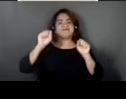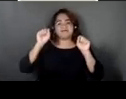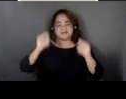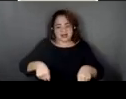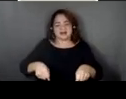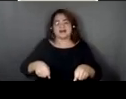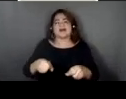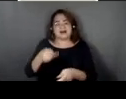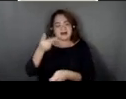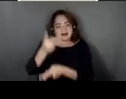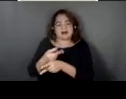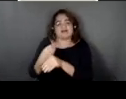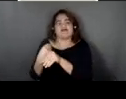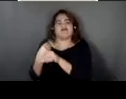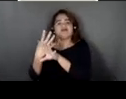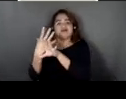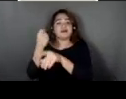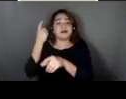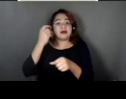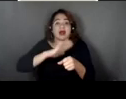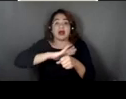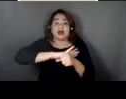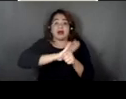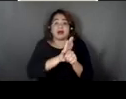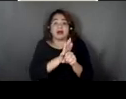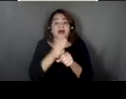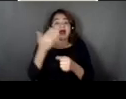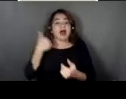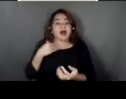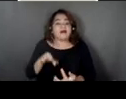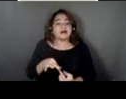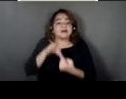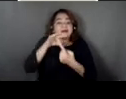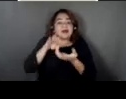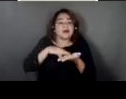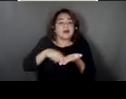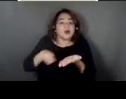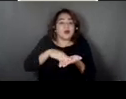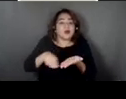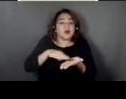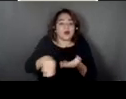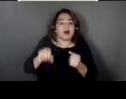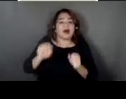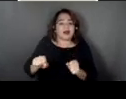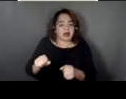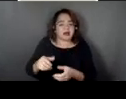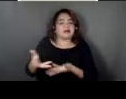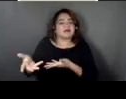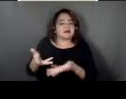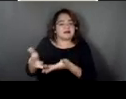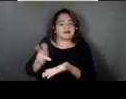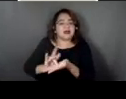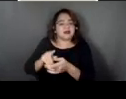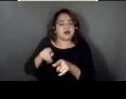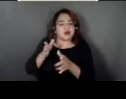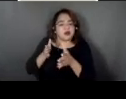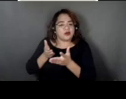pandemic restrictions get lifted. One of the issues that does sometimes arise is